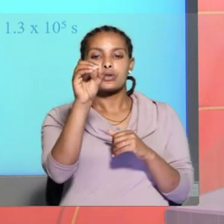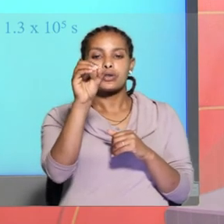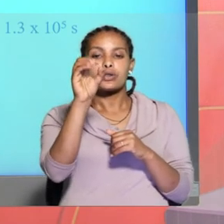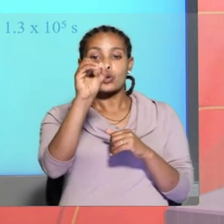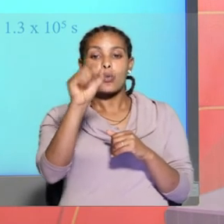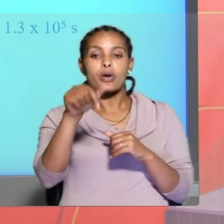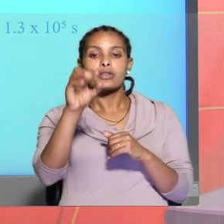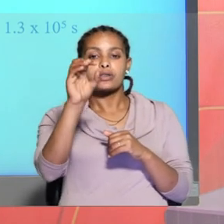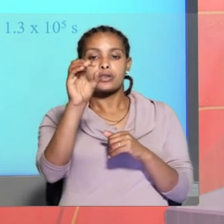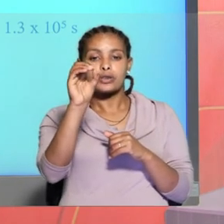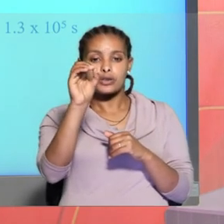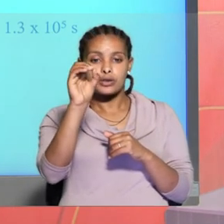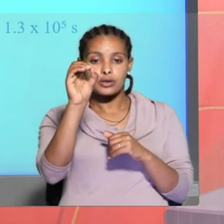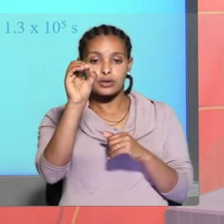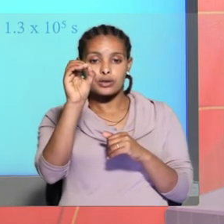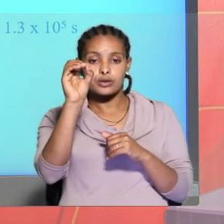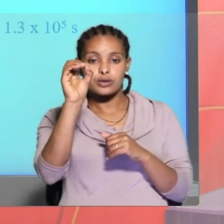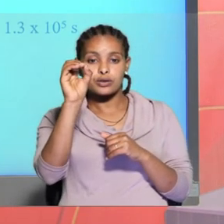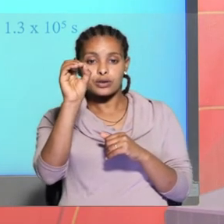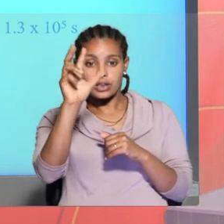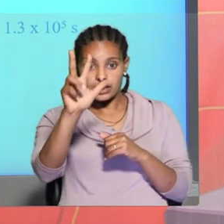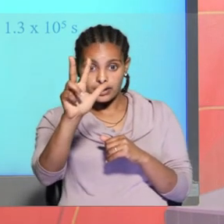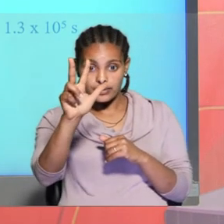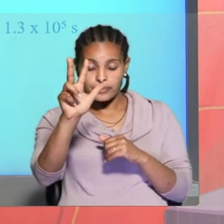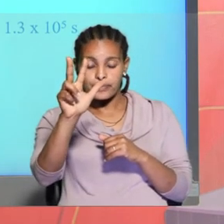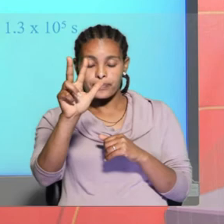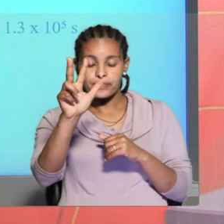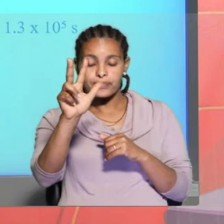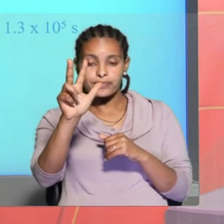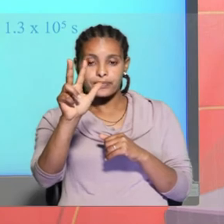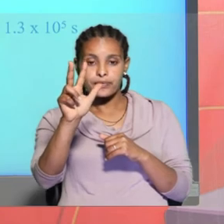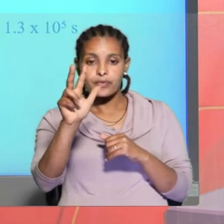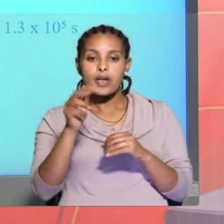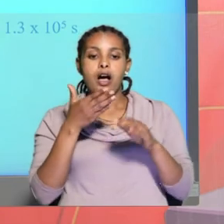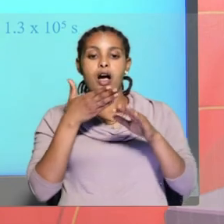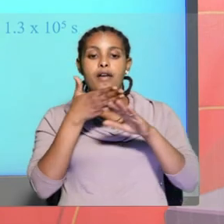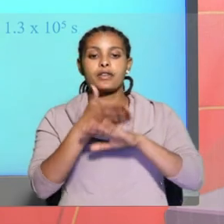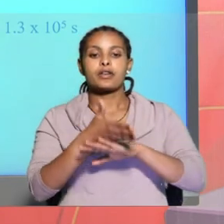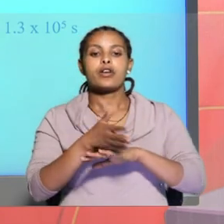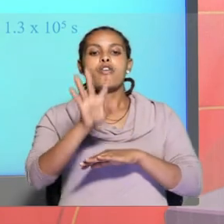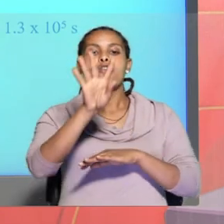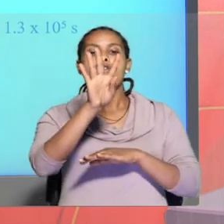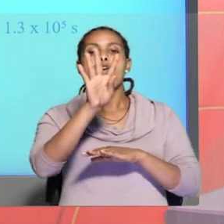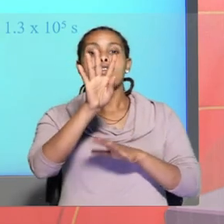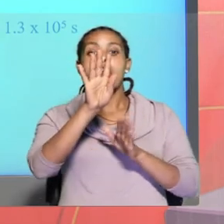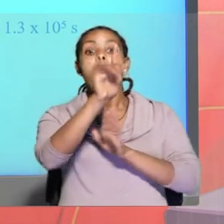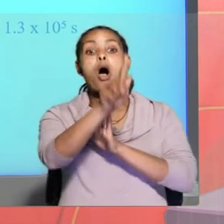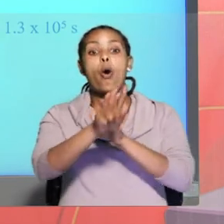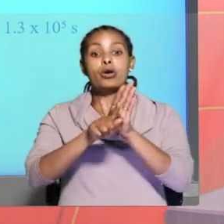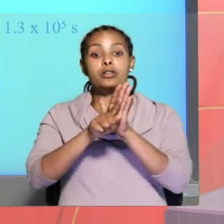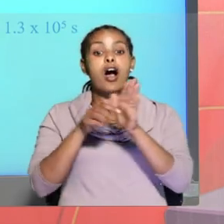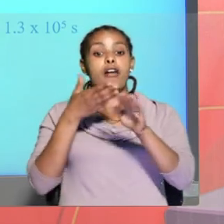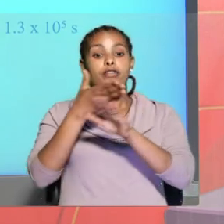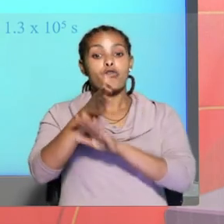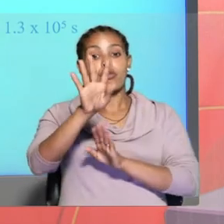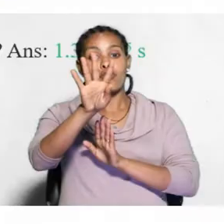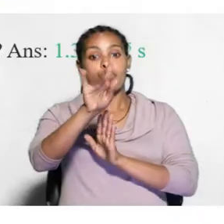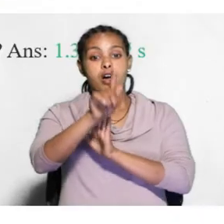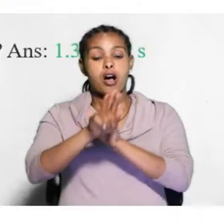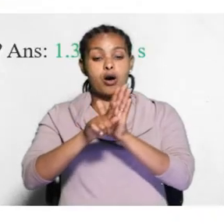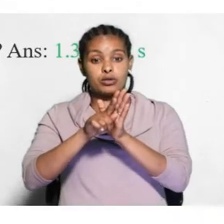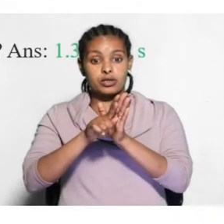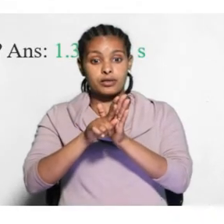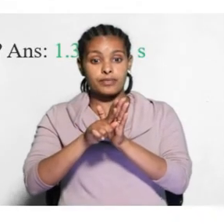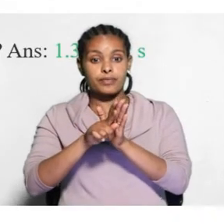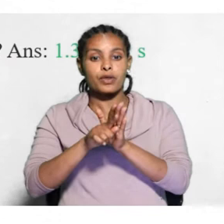0.3 divided by construction of m translation of m after four house after four house